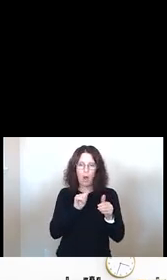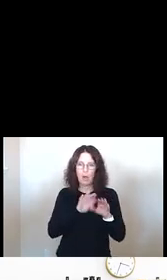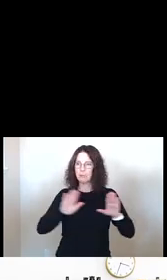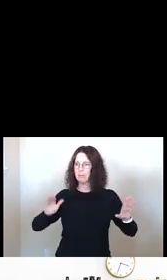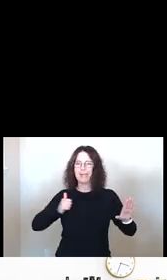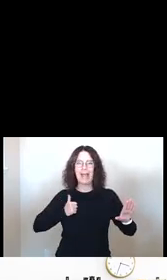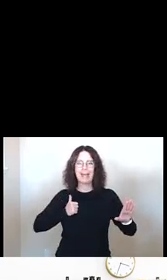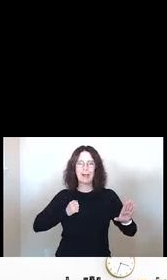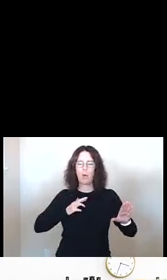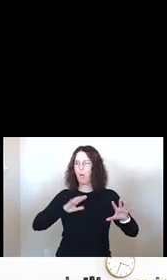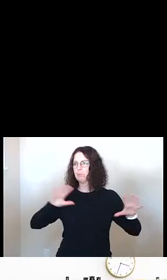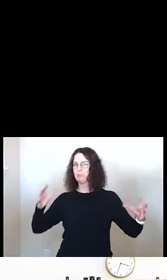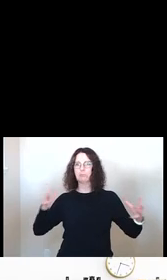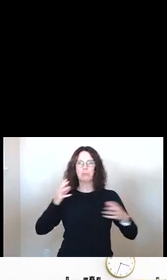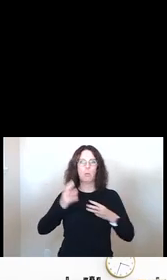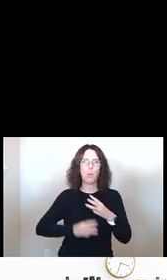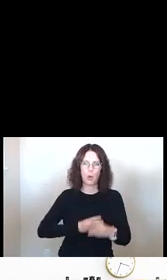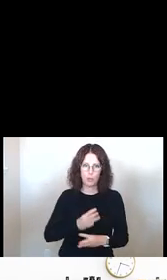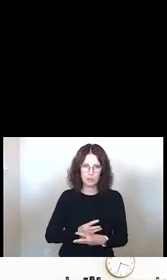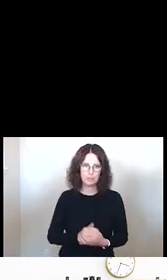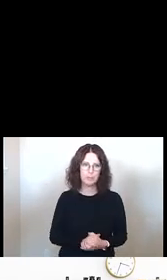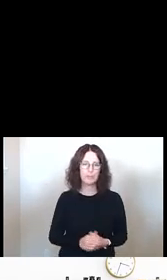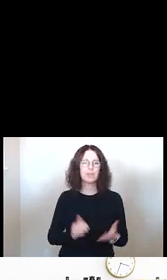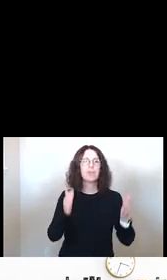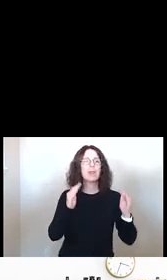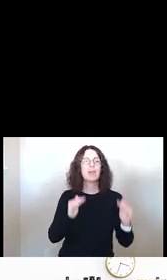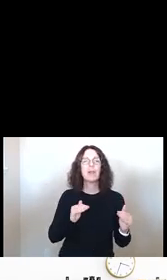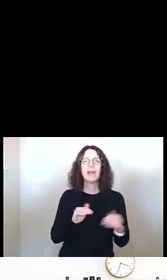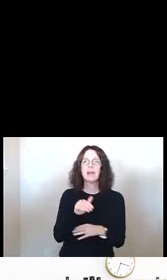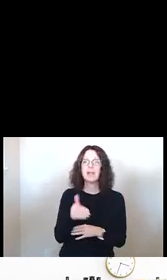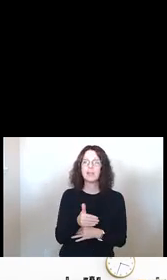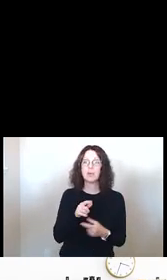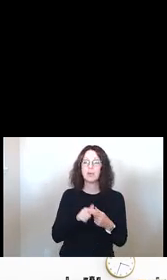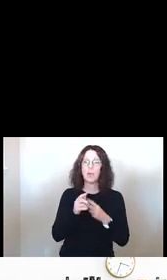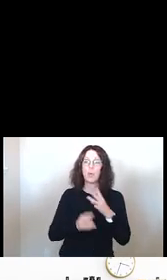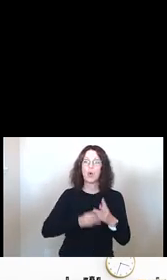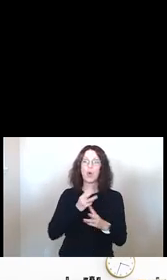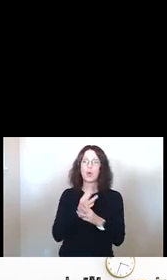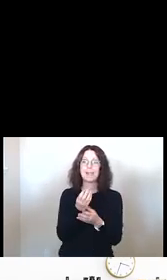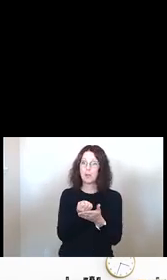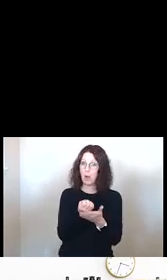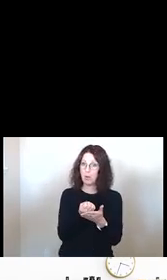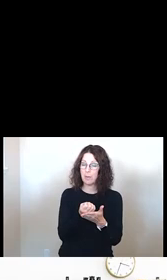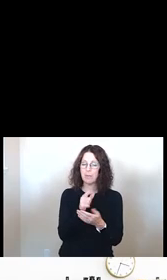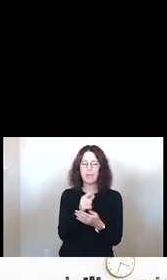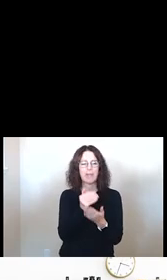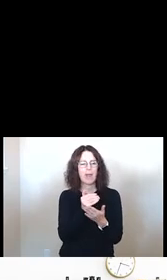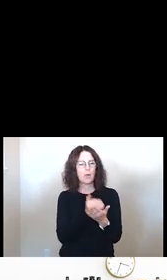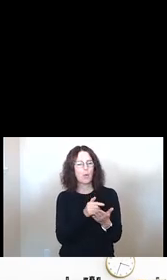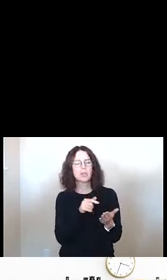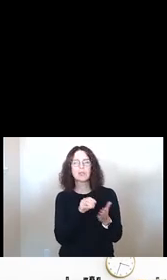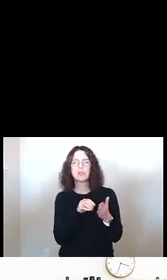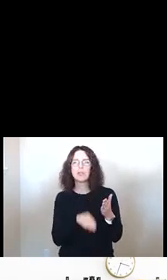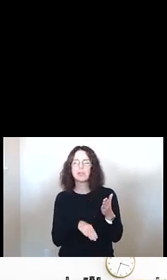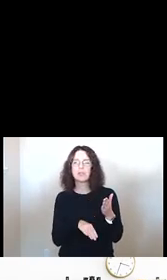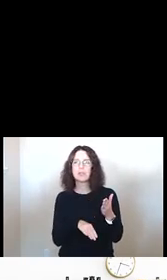community. And in the introduction to the world economy, students are introduced to the